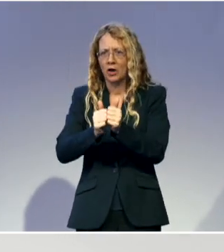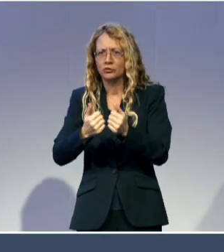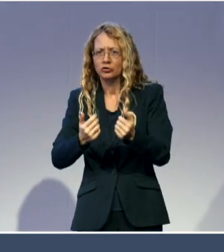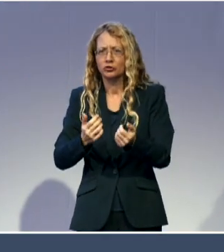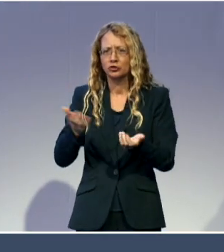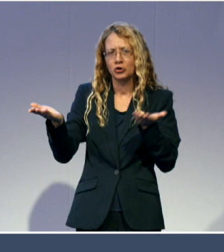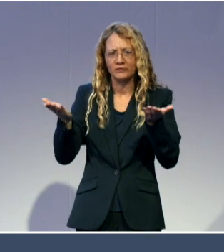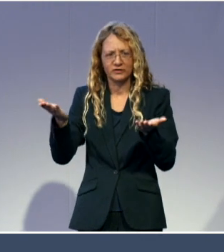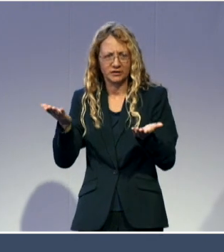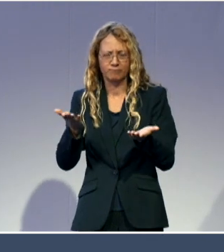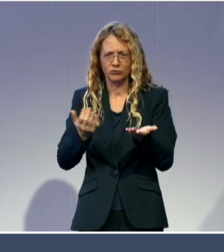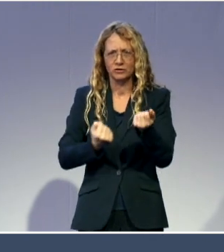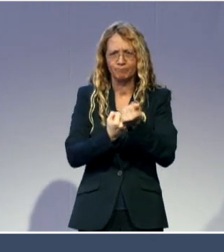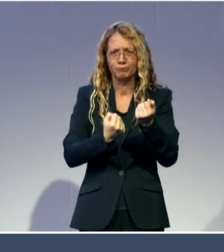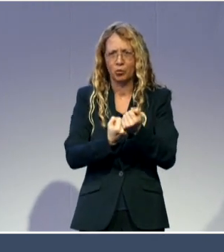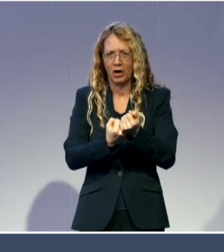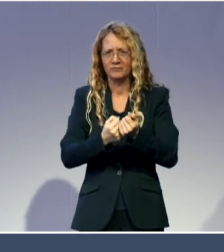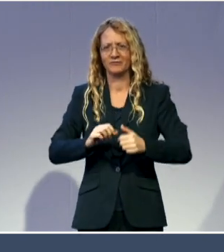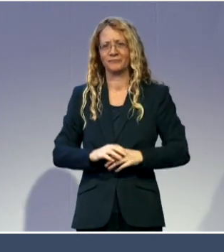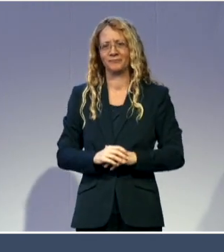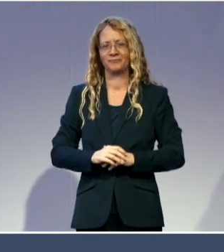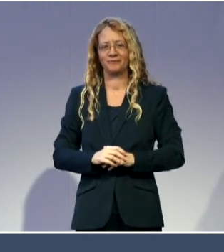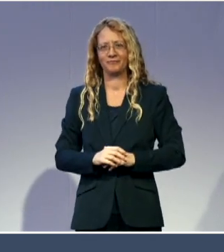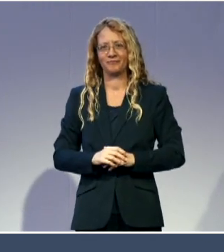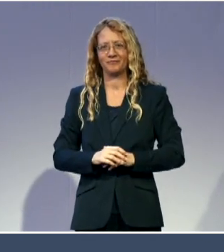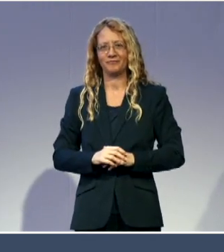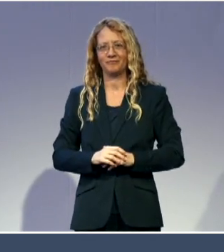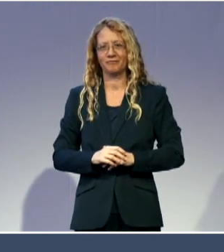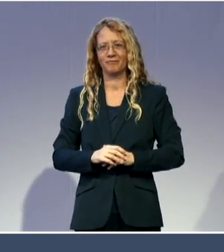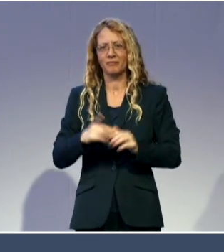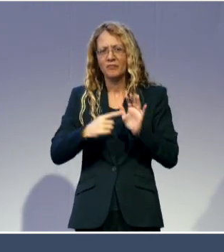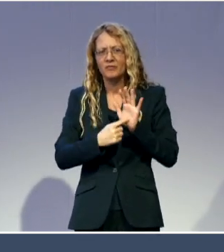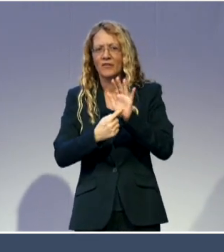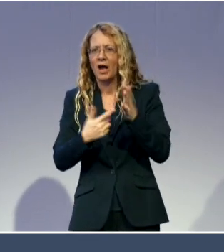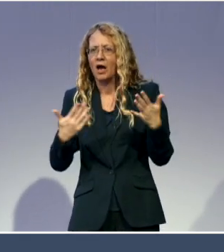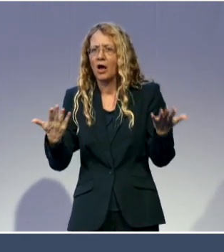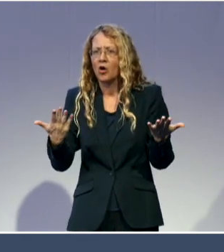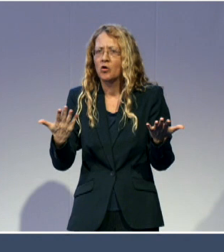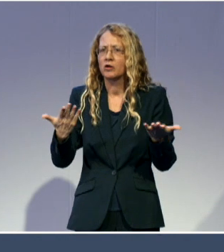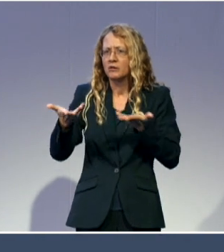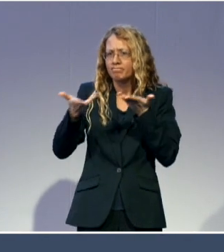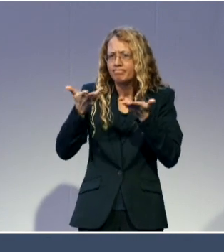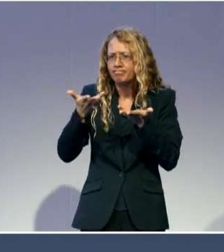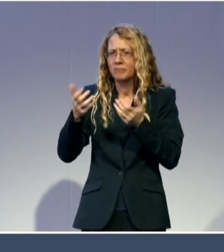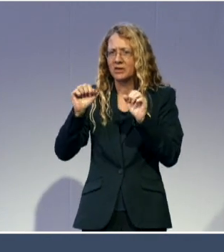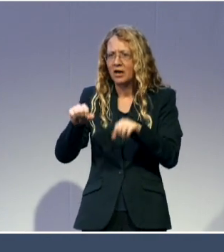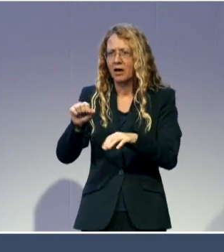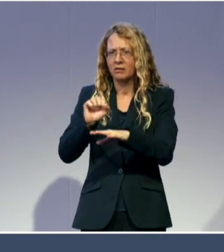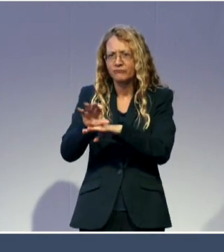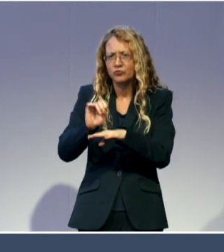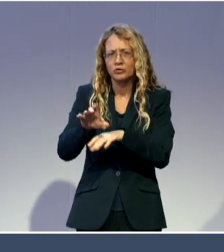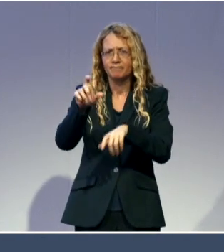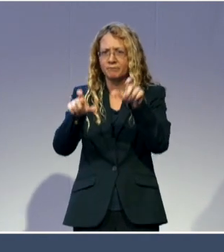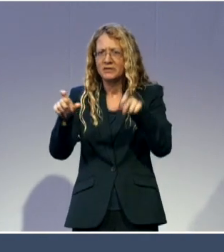BCANS provides free advice and support to any person with a disability-related query with a focus on the unique needs